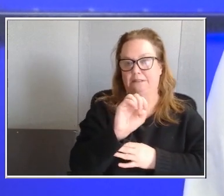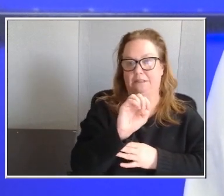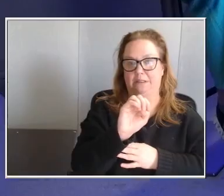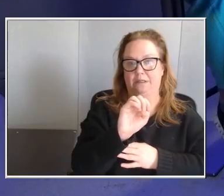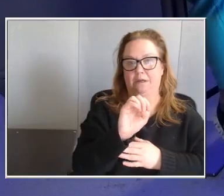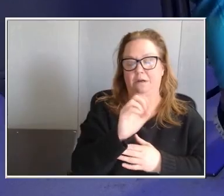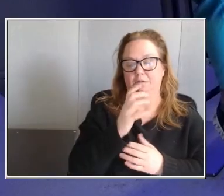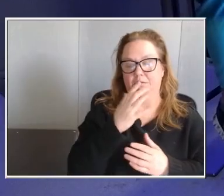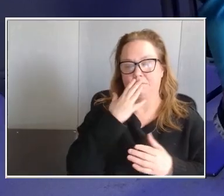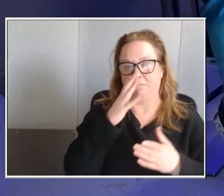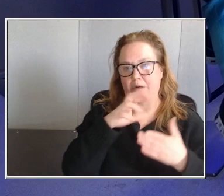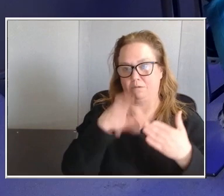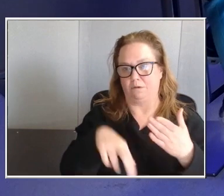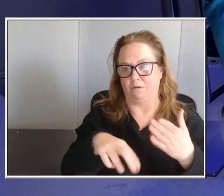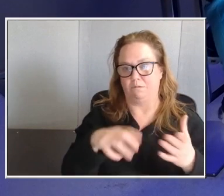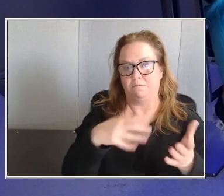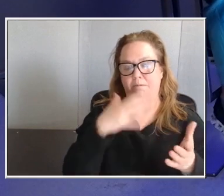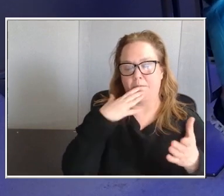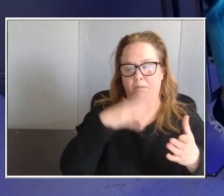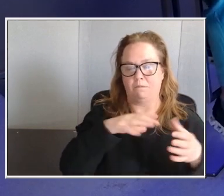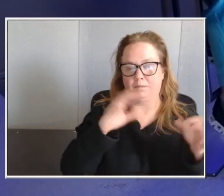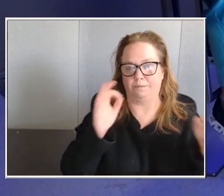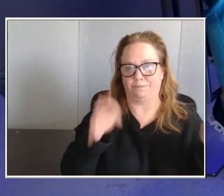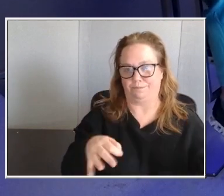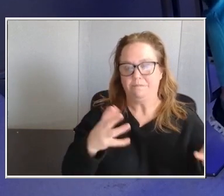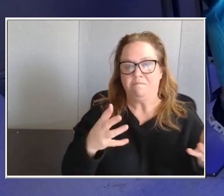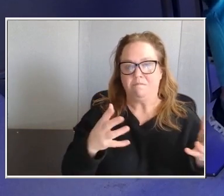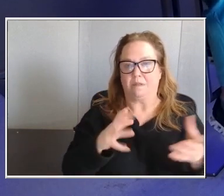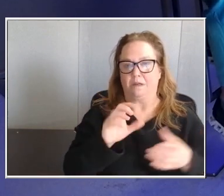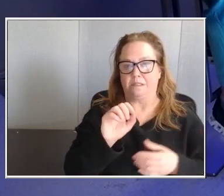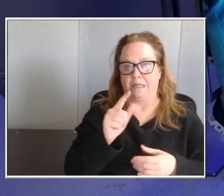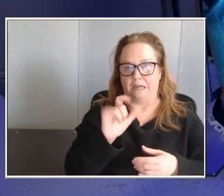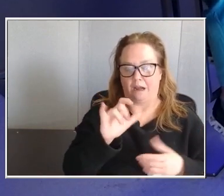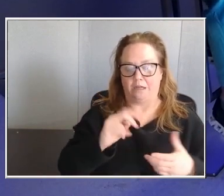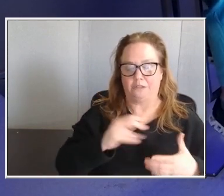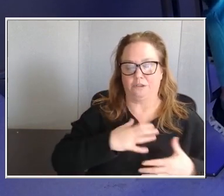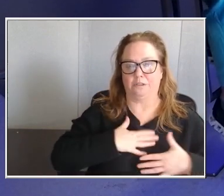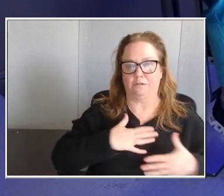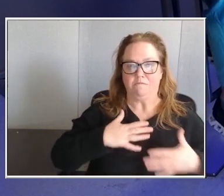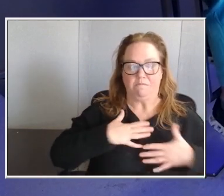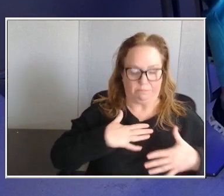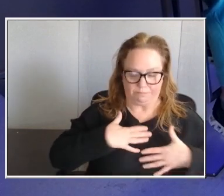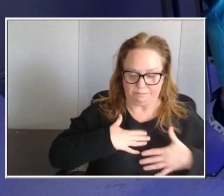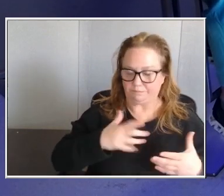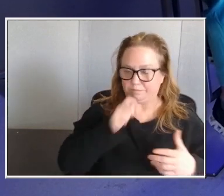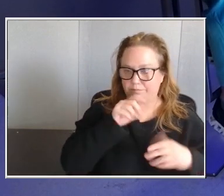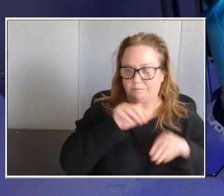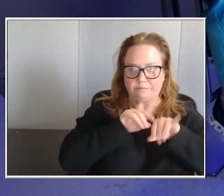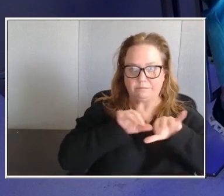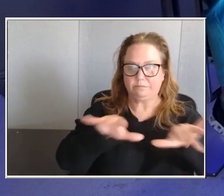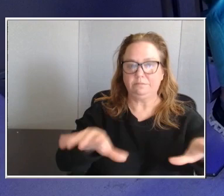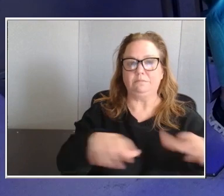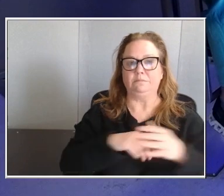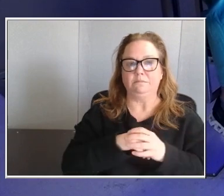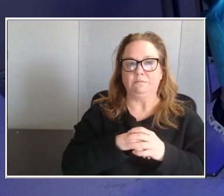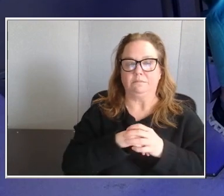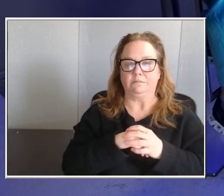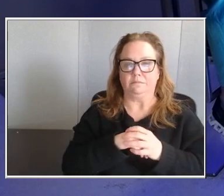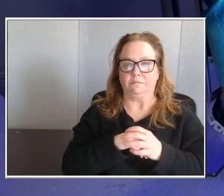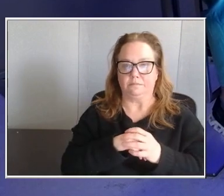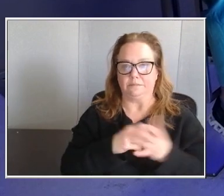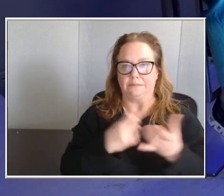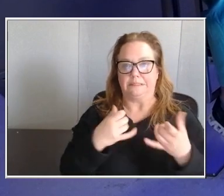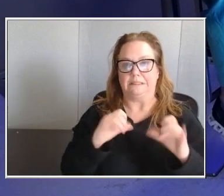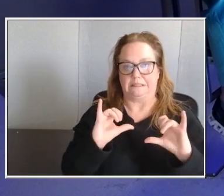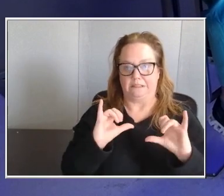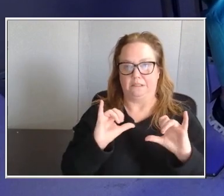outcome. Yeah, but just because when we say on ice, it's not getting blood flow, it's not getting oxygen. The ice and the preservatives have helped to slow its metabolism down, but still, it's slowly